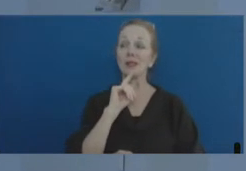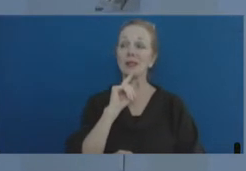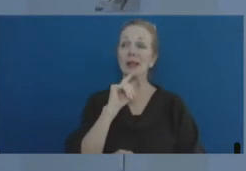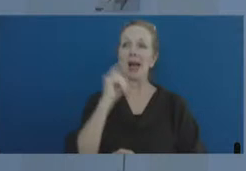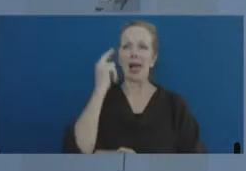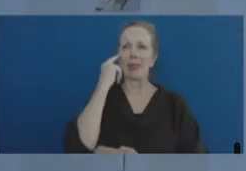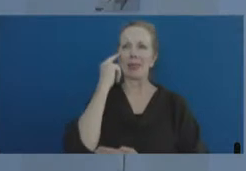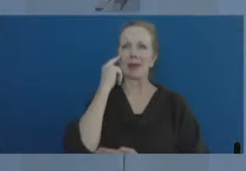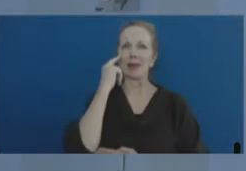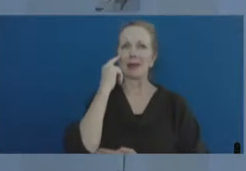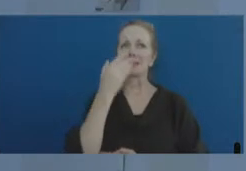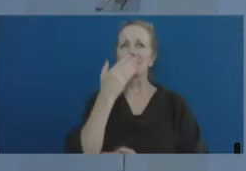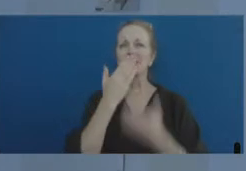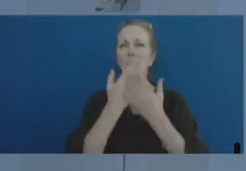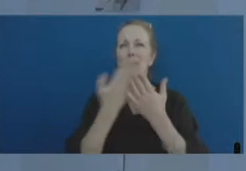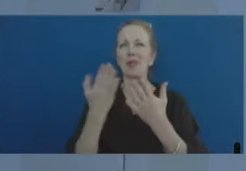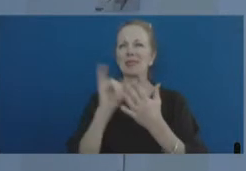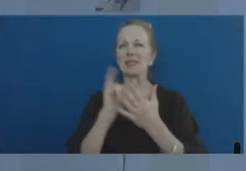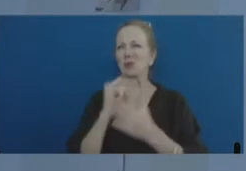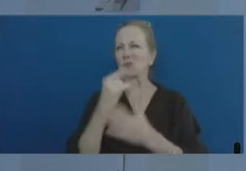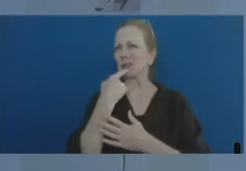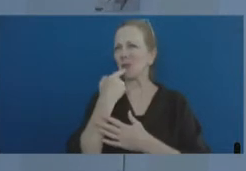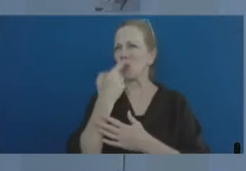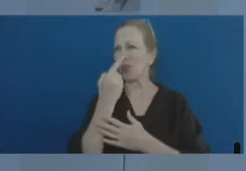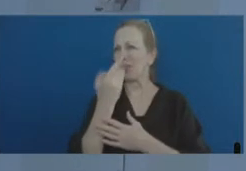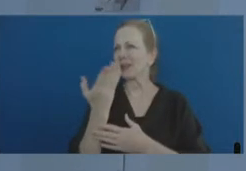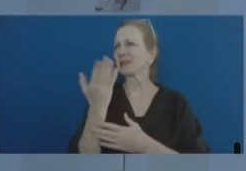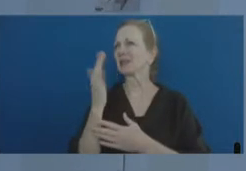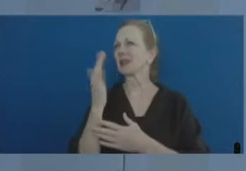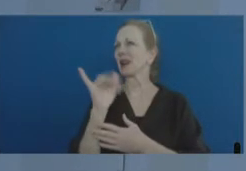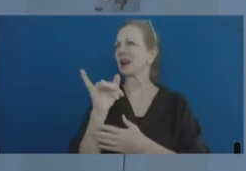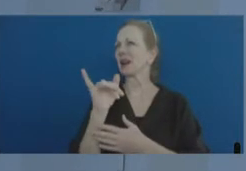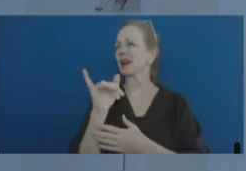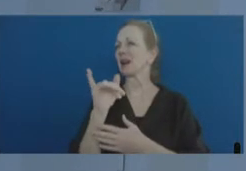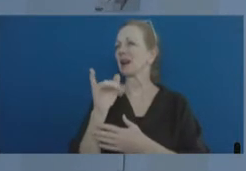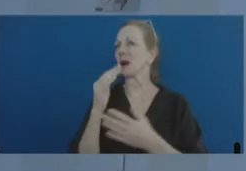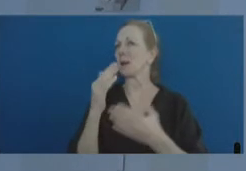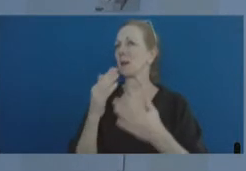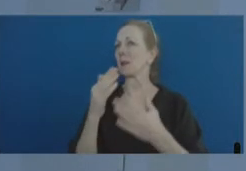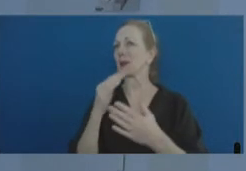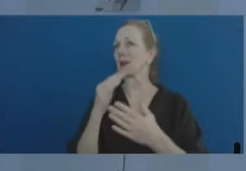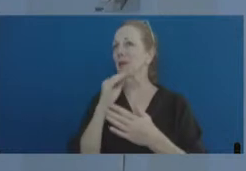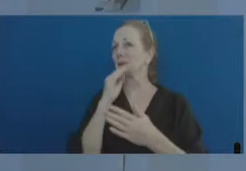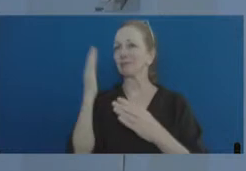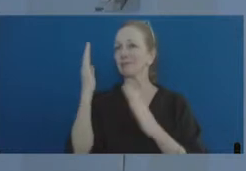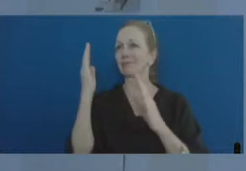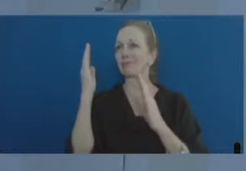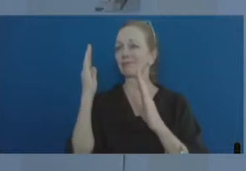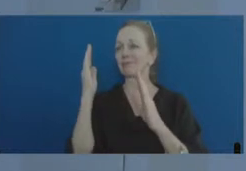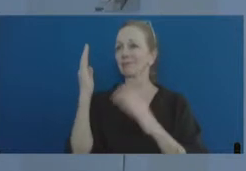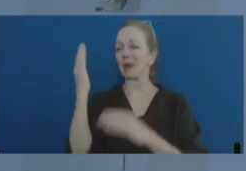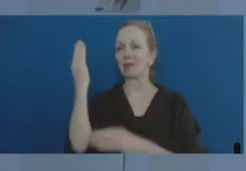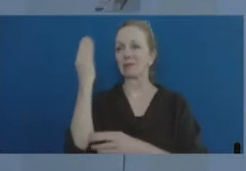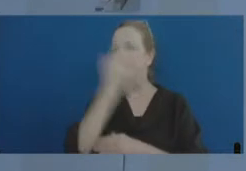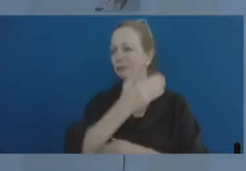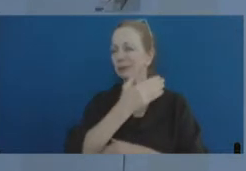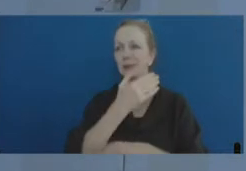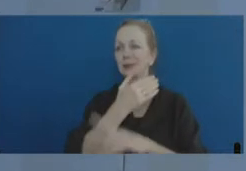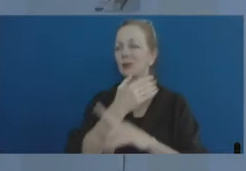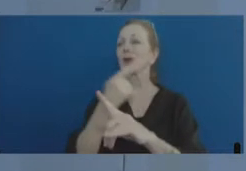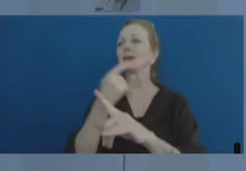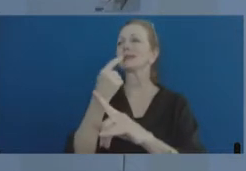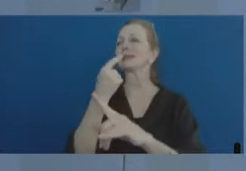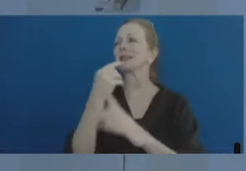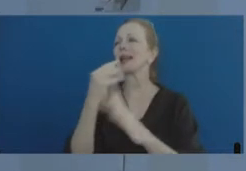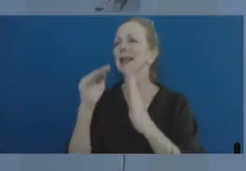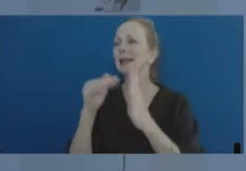one of the things you said, that one of the things that might have been overlooked was, and you can repeat it